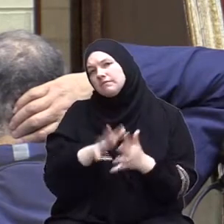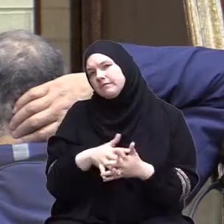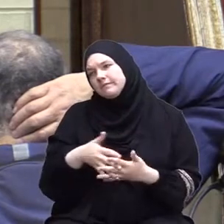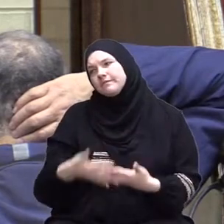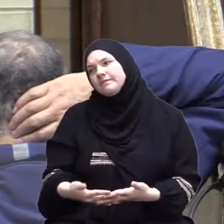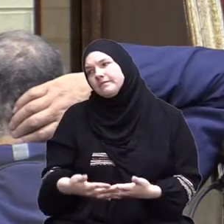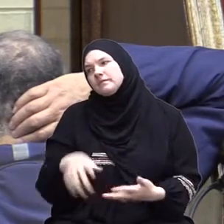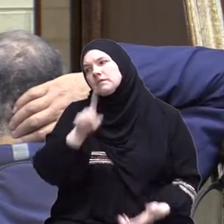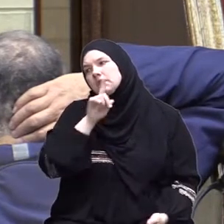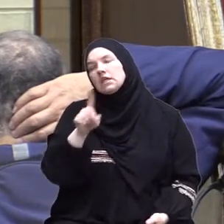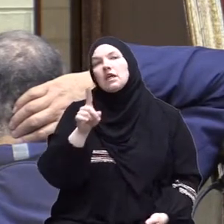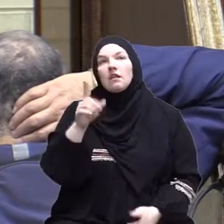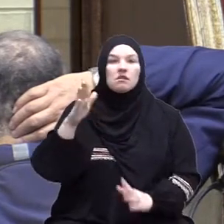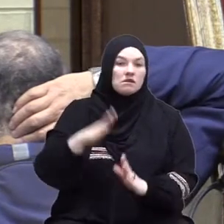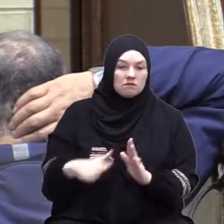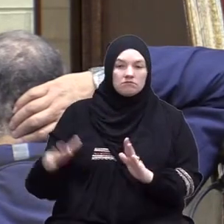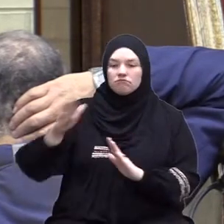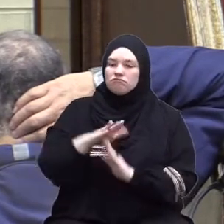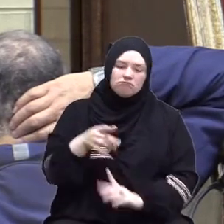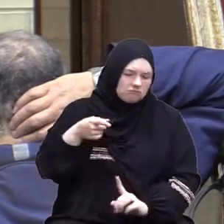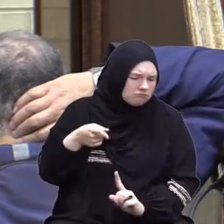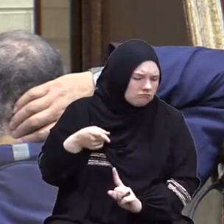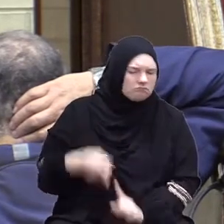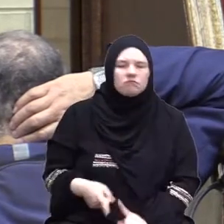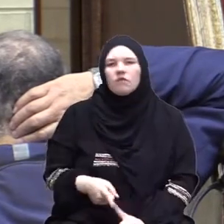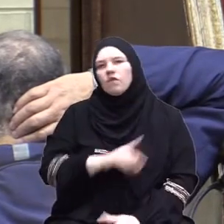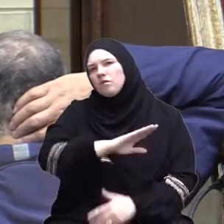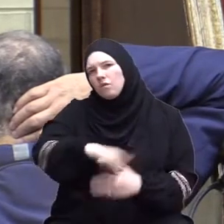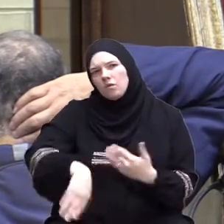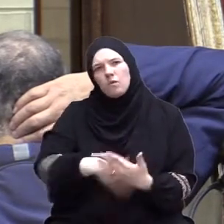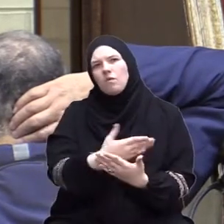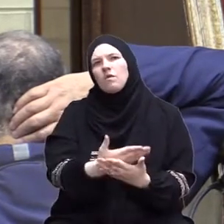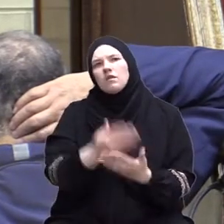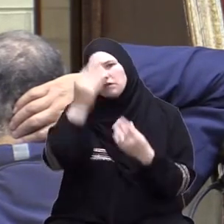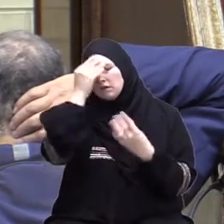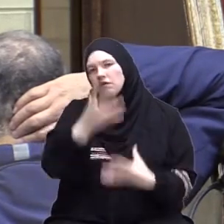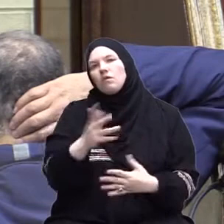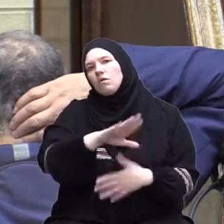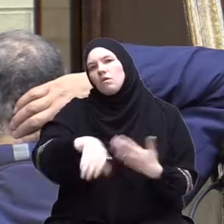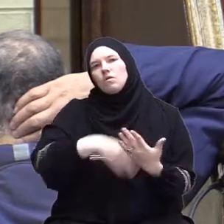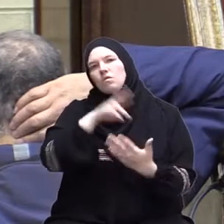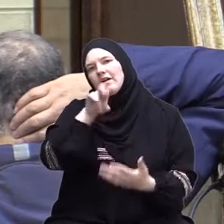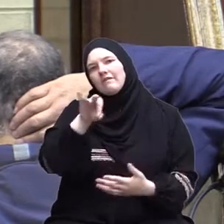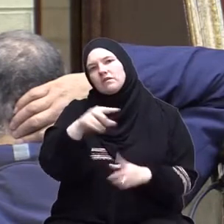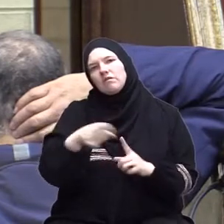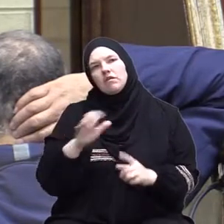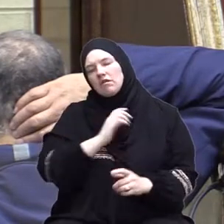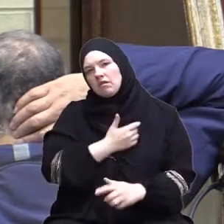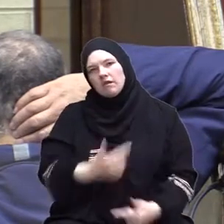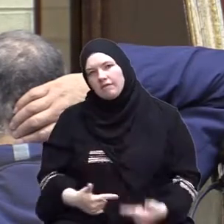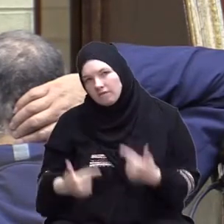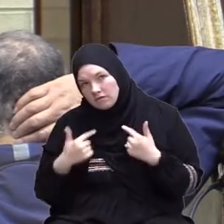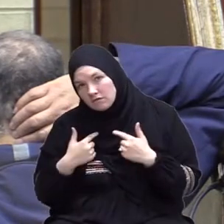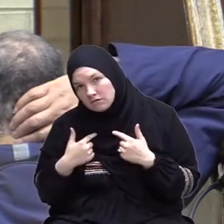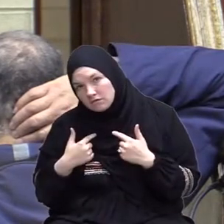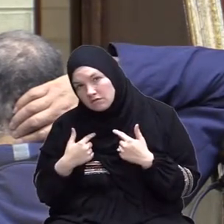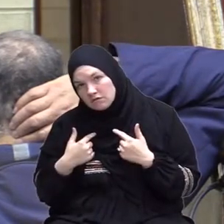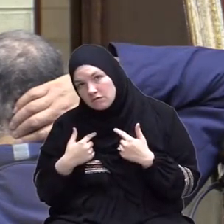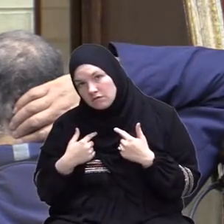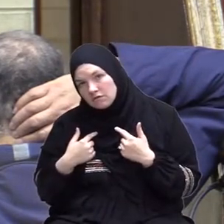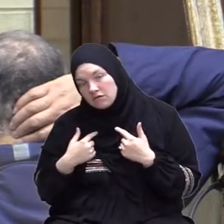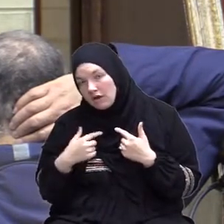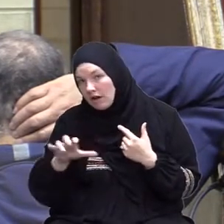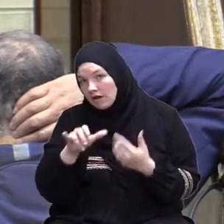Quran is the source and the reference for our life? Do we treat it like